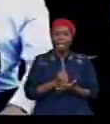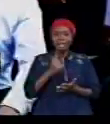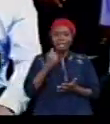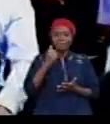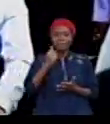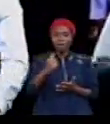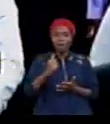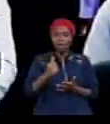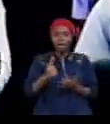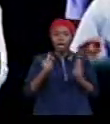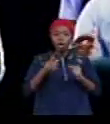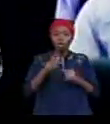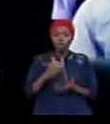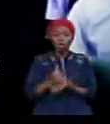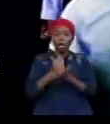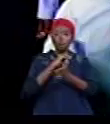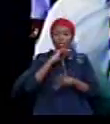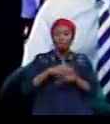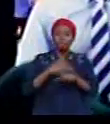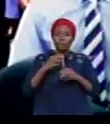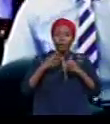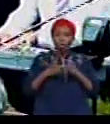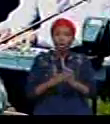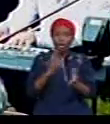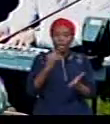Cause your help is on the way.